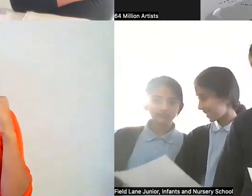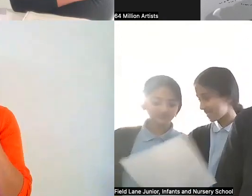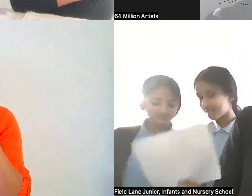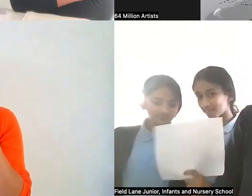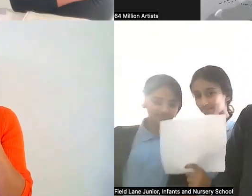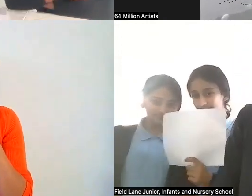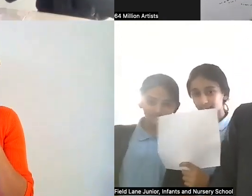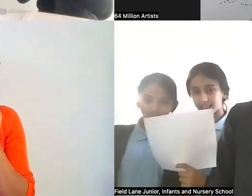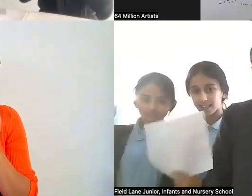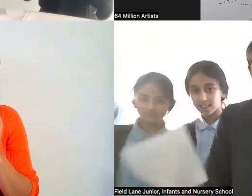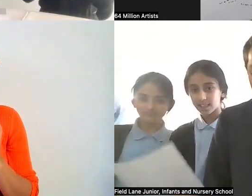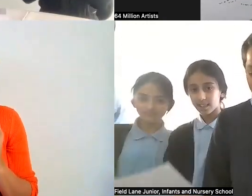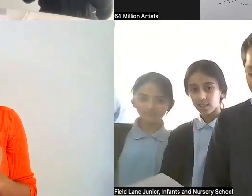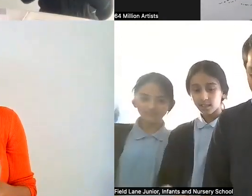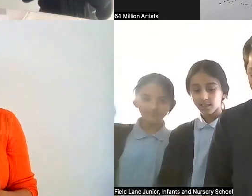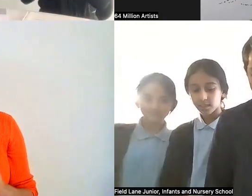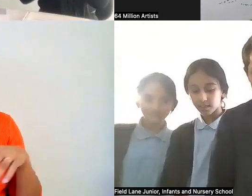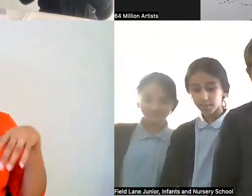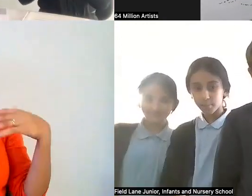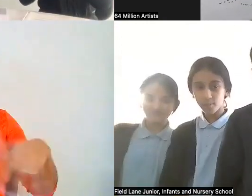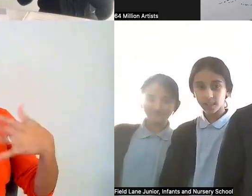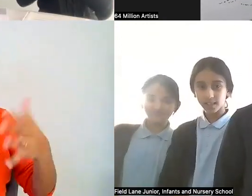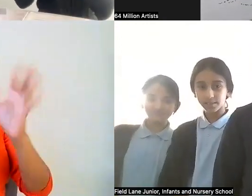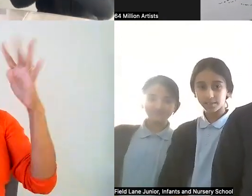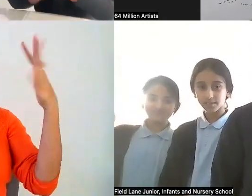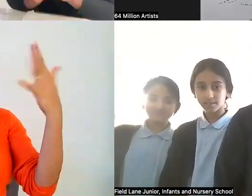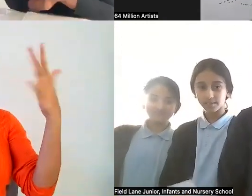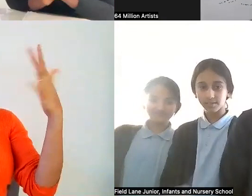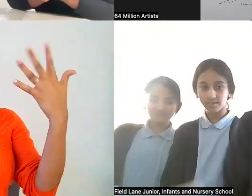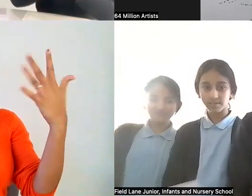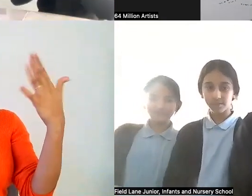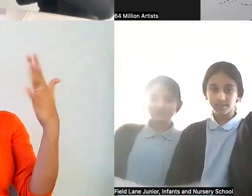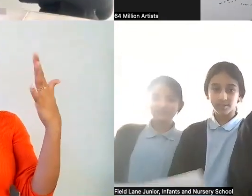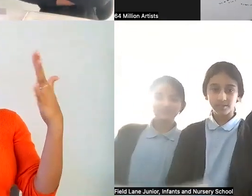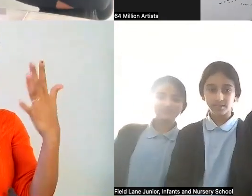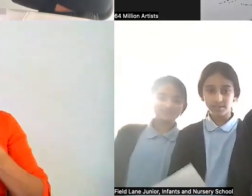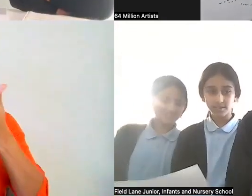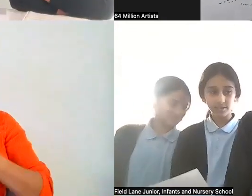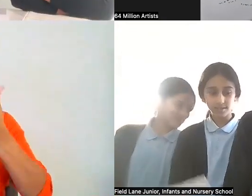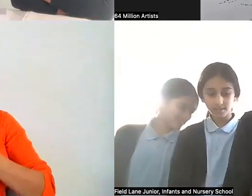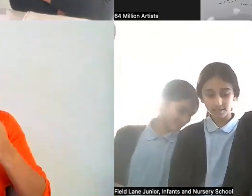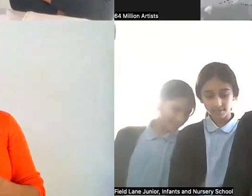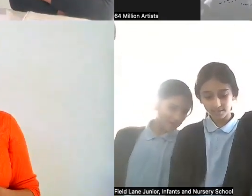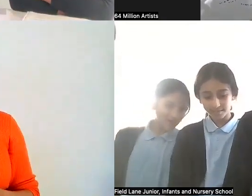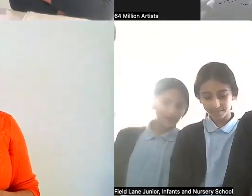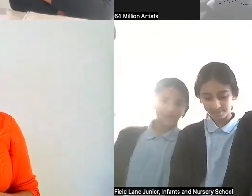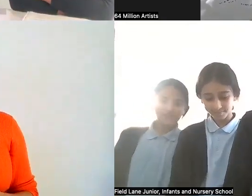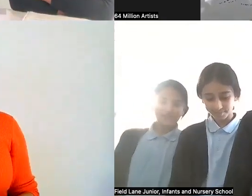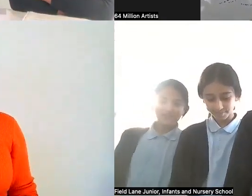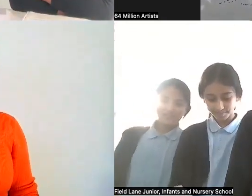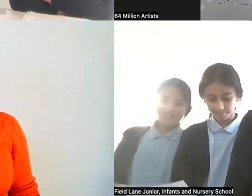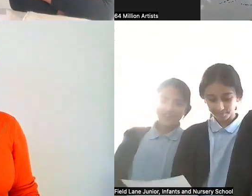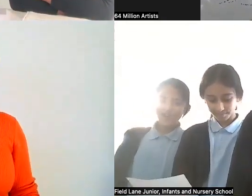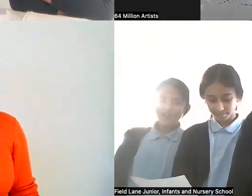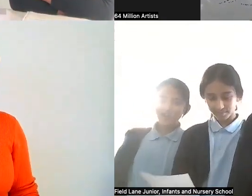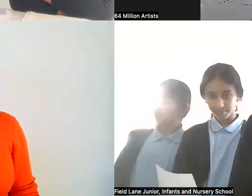Iceland. Hey, fantastic. Love it. What was the fish? Tell me about the fish. What